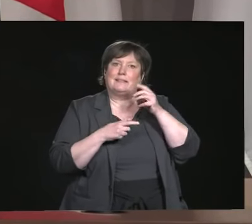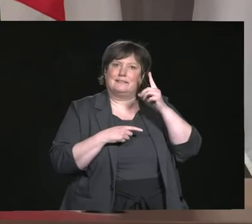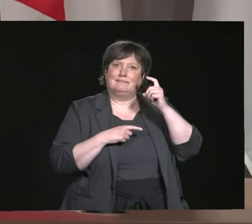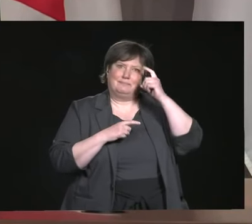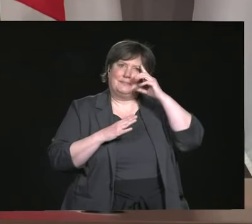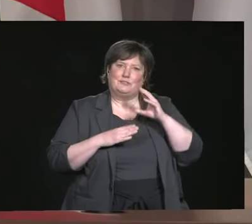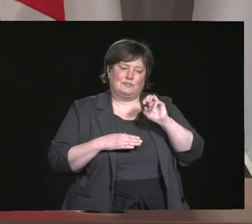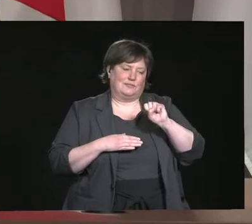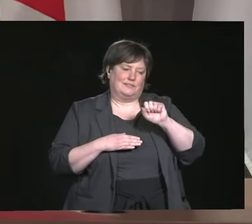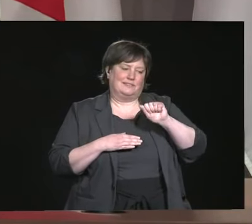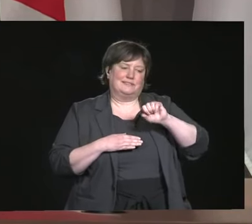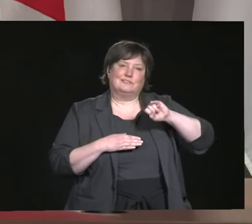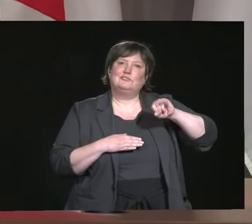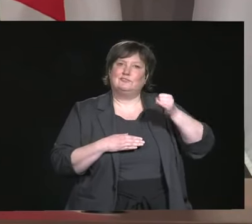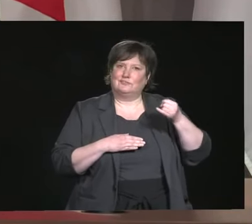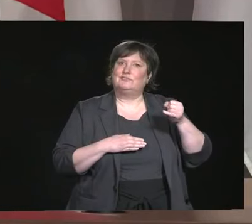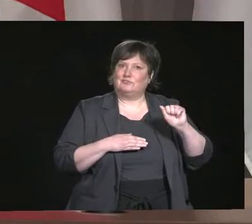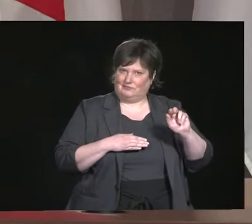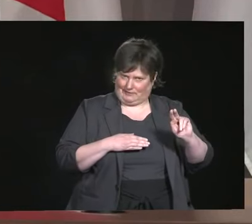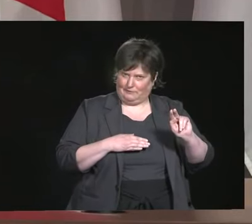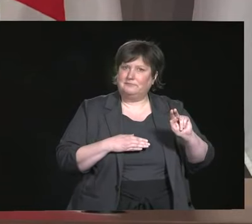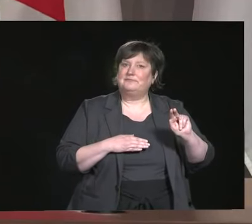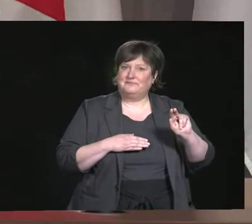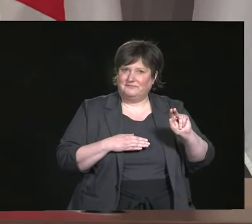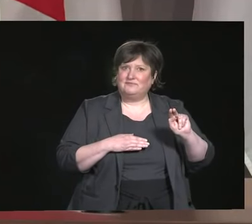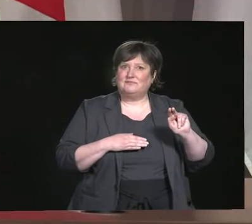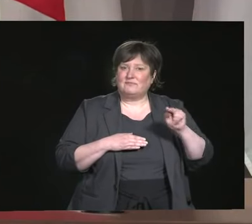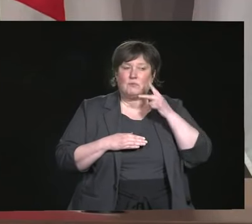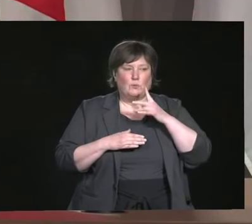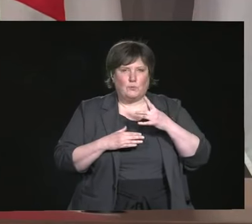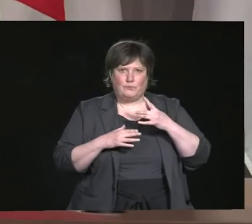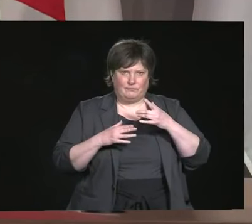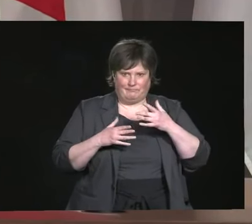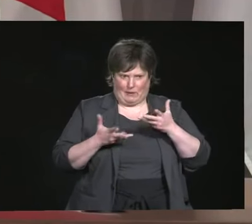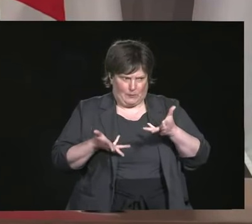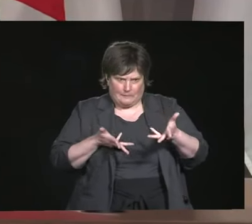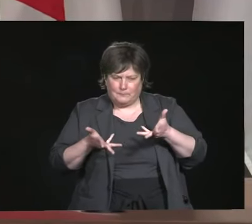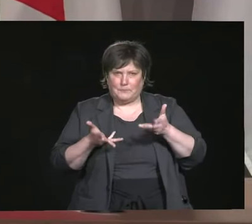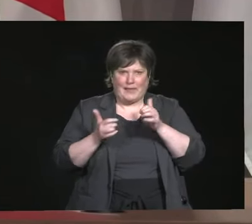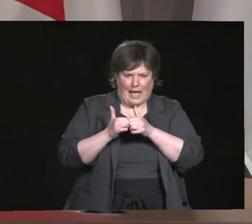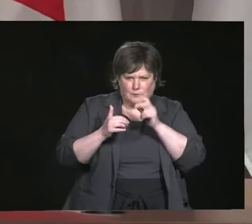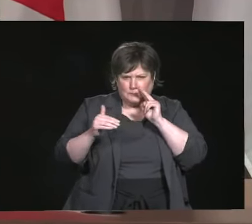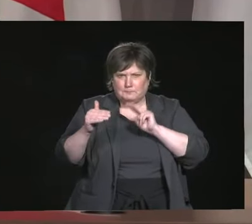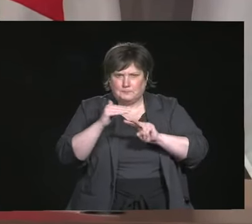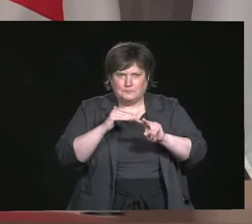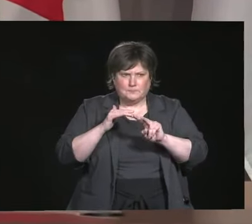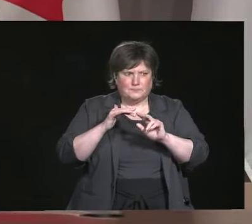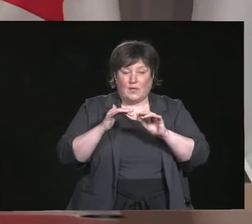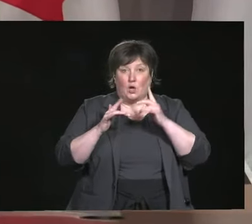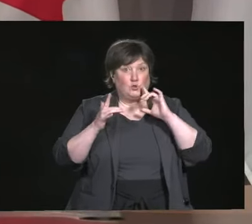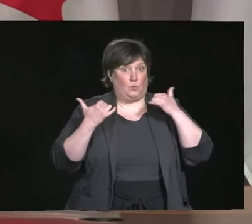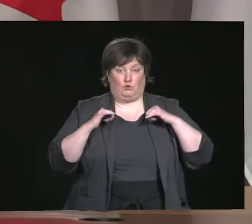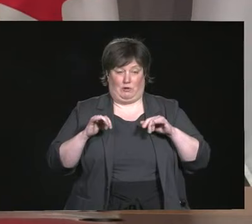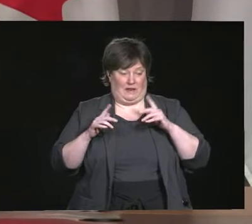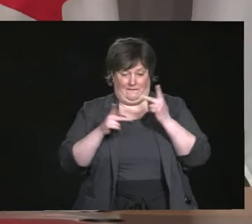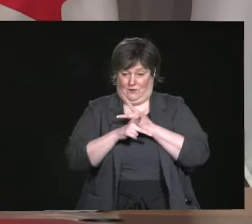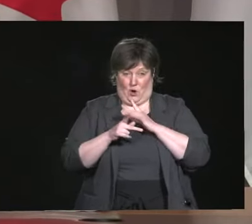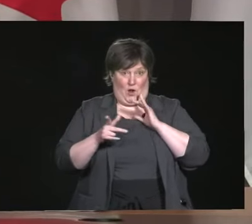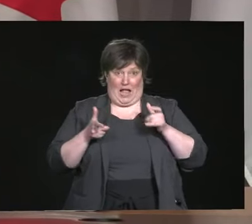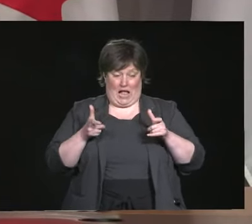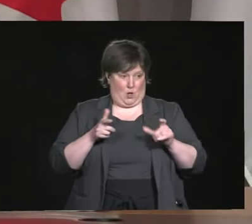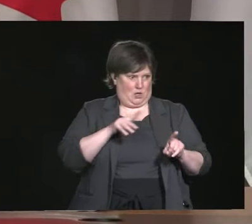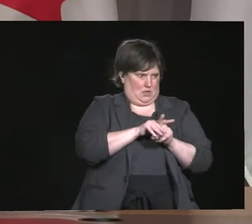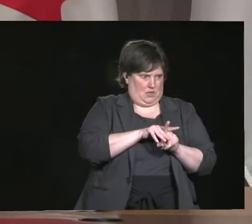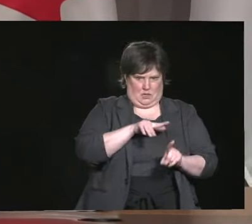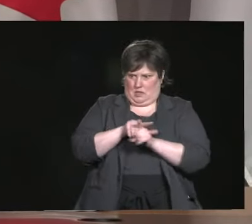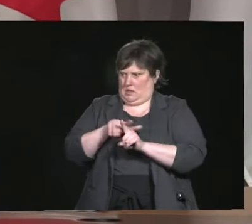having discussions to prepare to walk and chew gum at the same time. And it's important